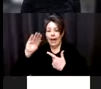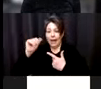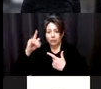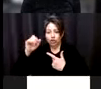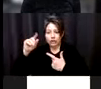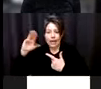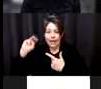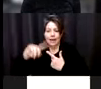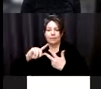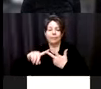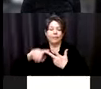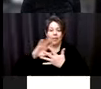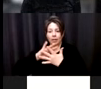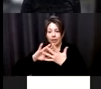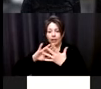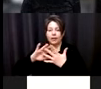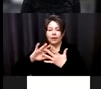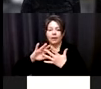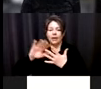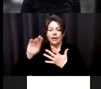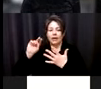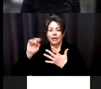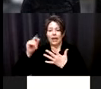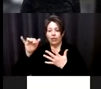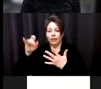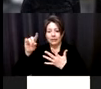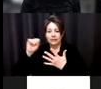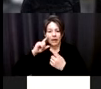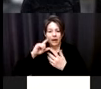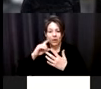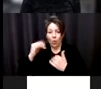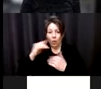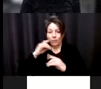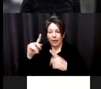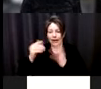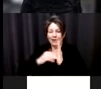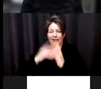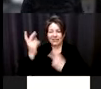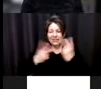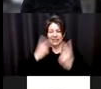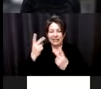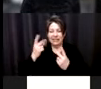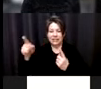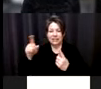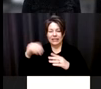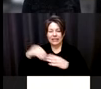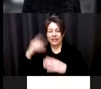is an ongoing project, and I hope I can return to it once again, because I'd love to visit Kew Gardens in